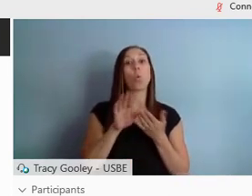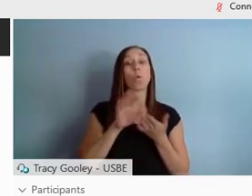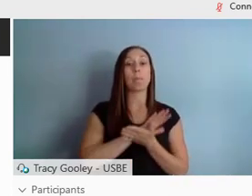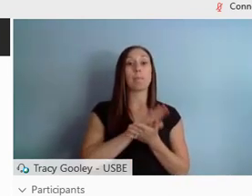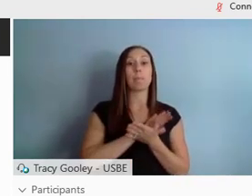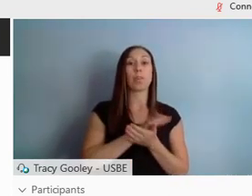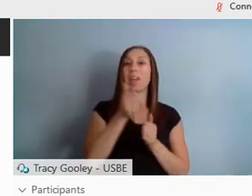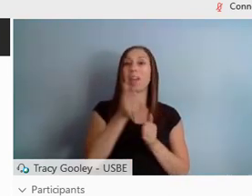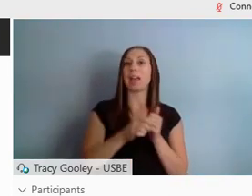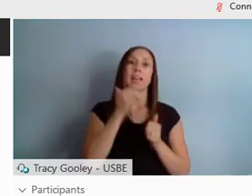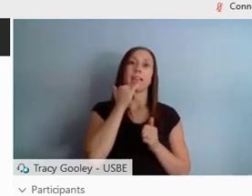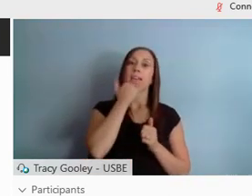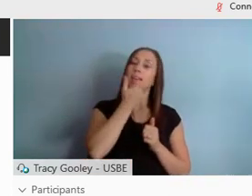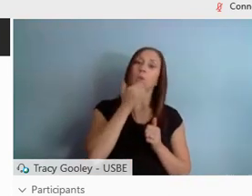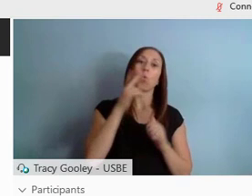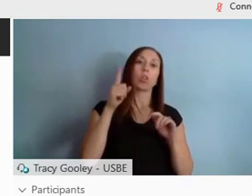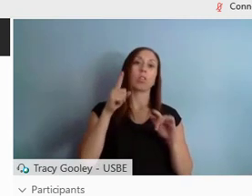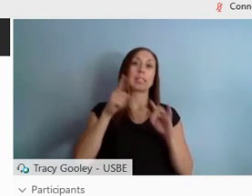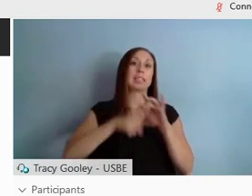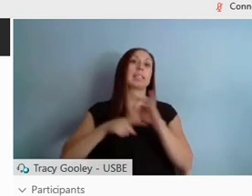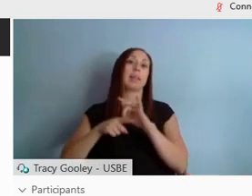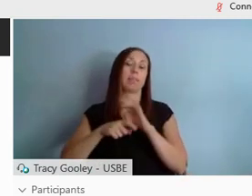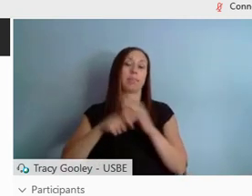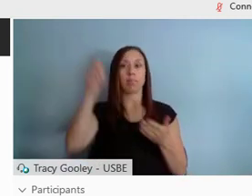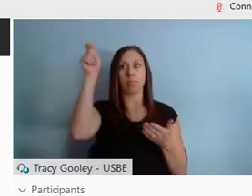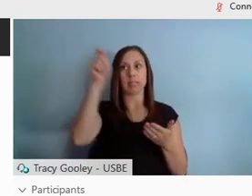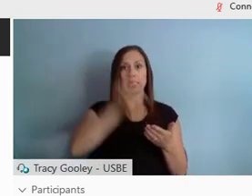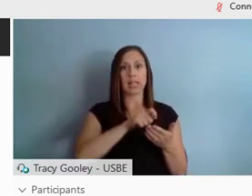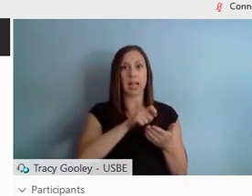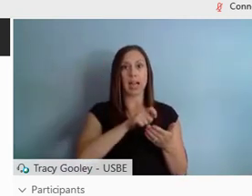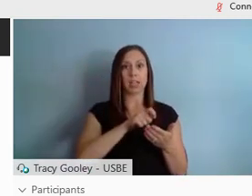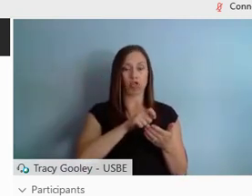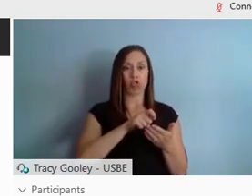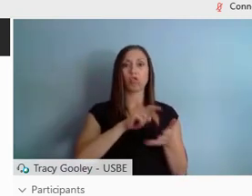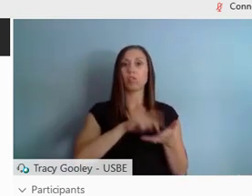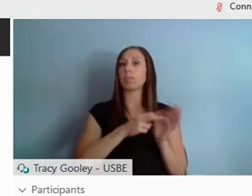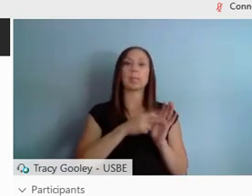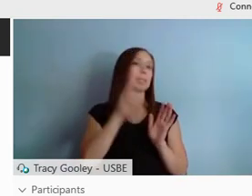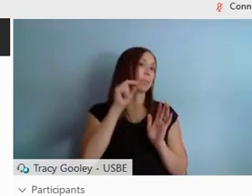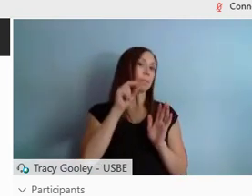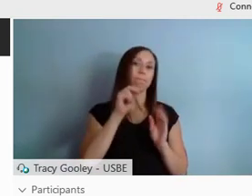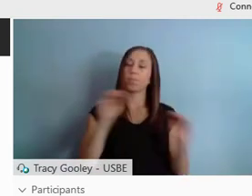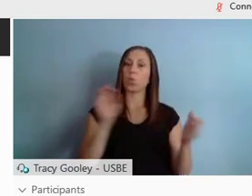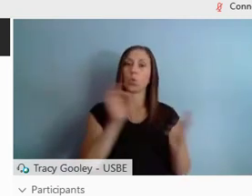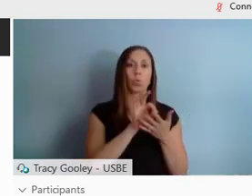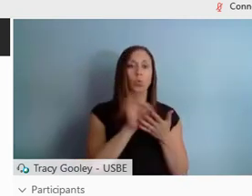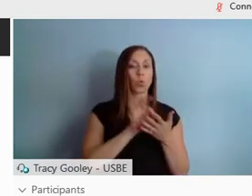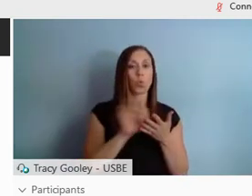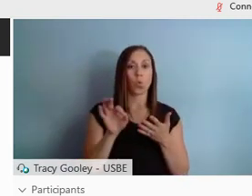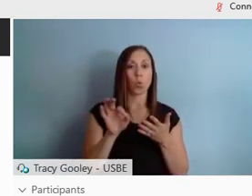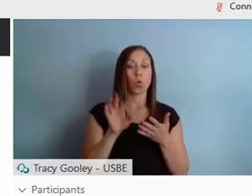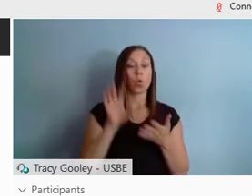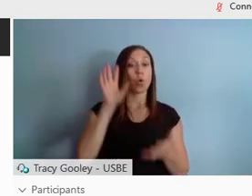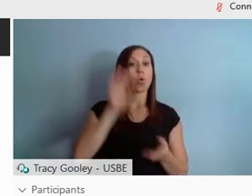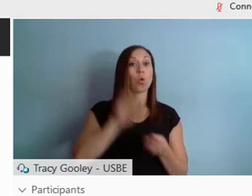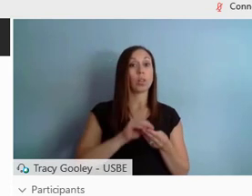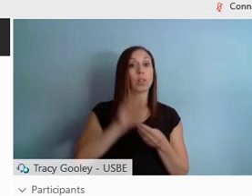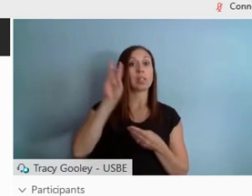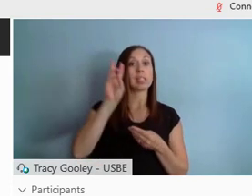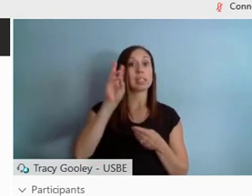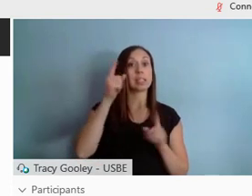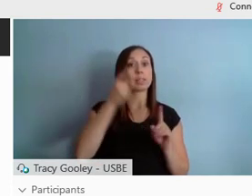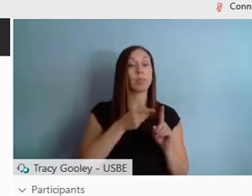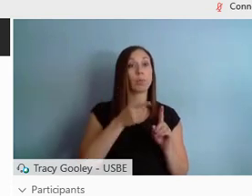mark any incorrect or skipped responses with a slash through the number to indicate no score. There's 6